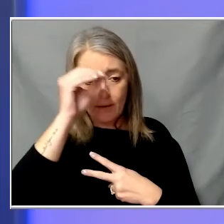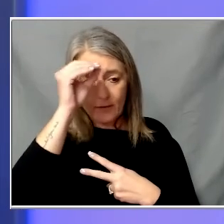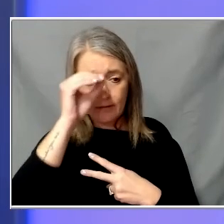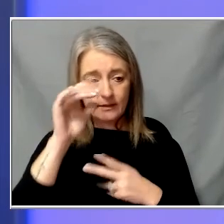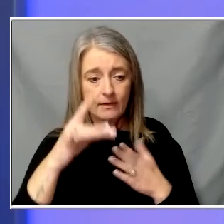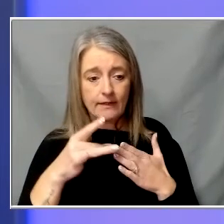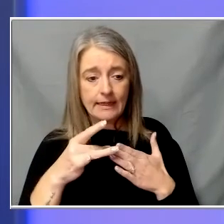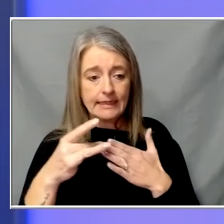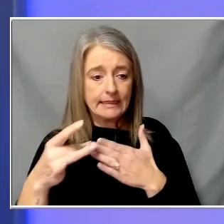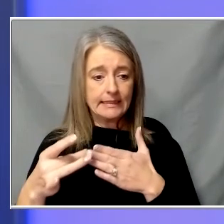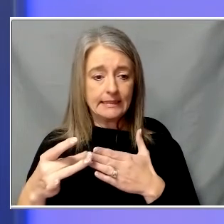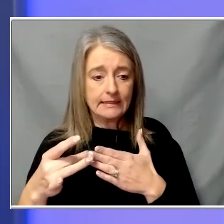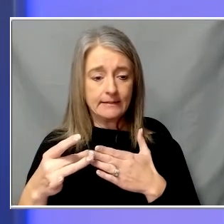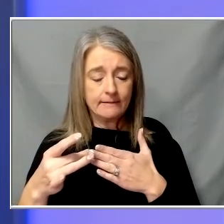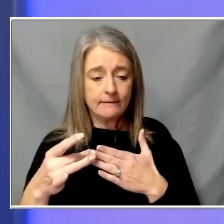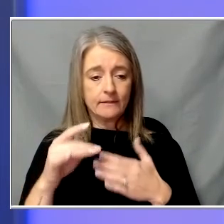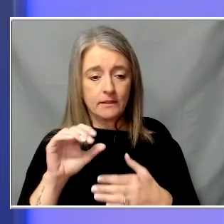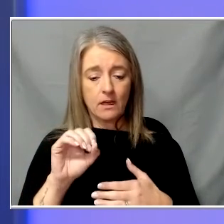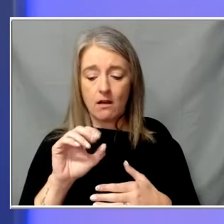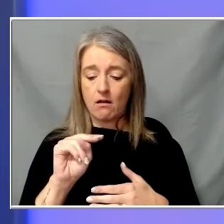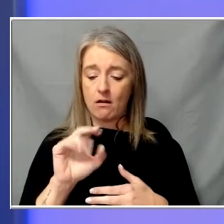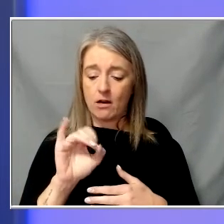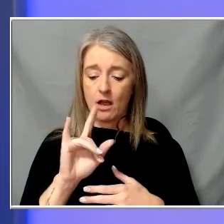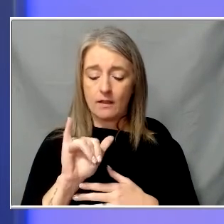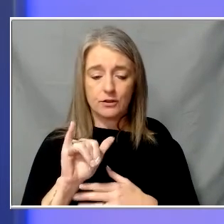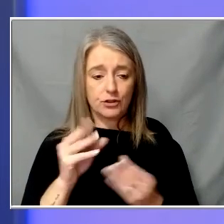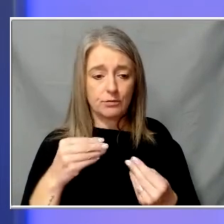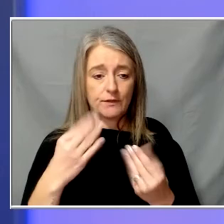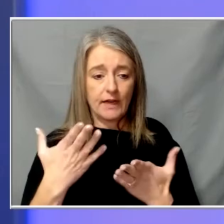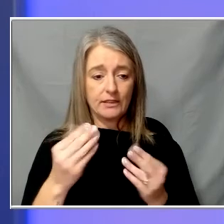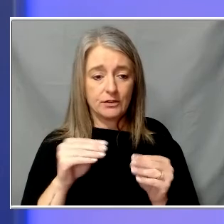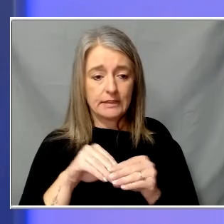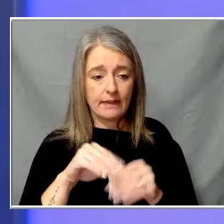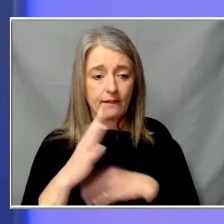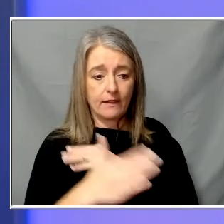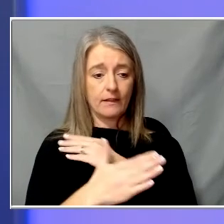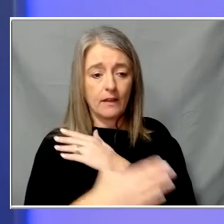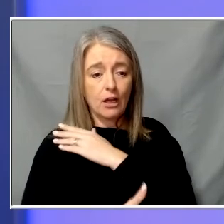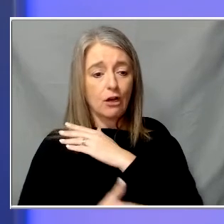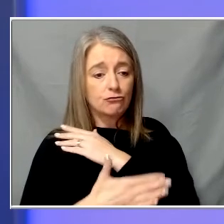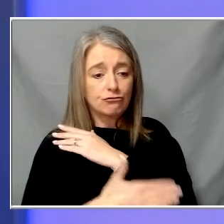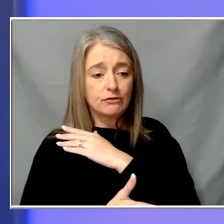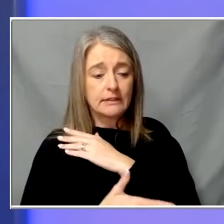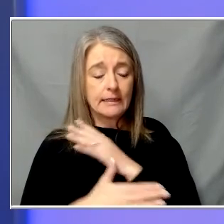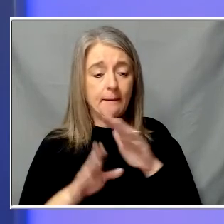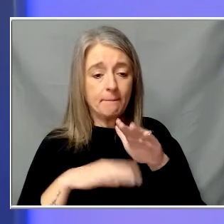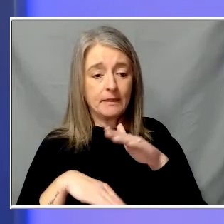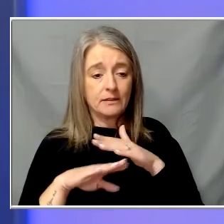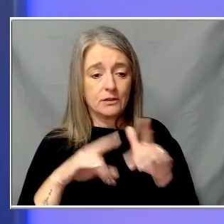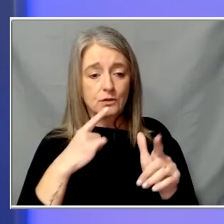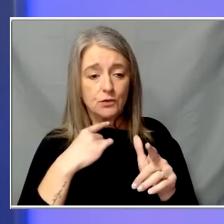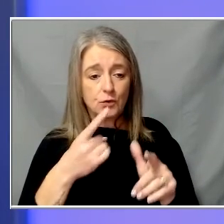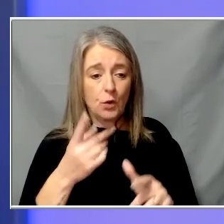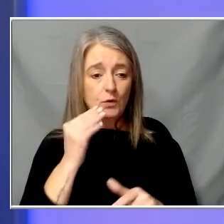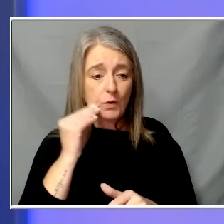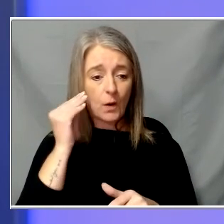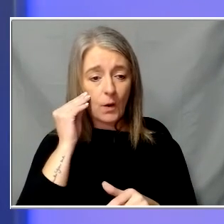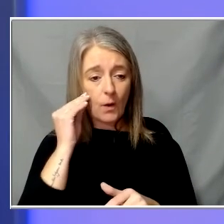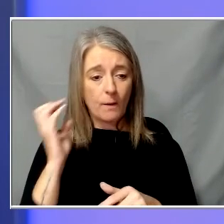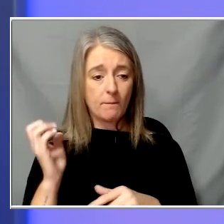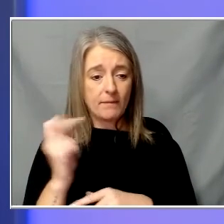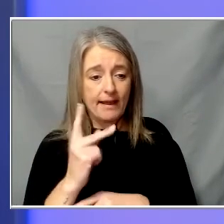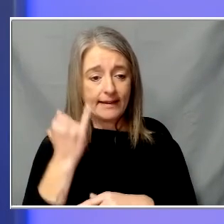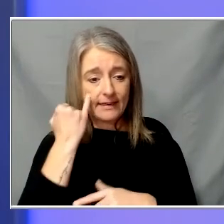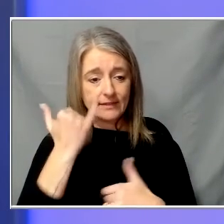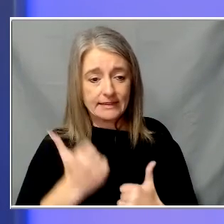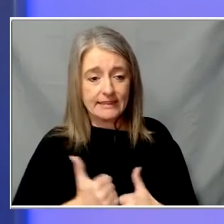leading oncology providers in the country and was basically told to go home and come back if I was still